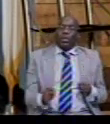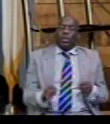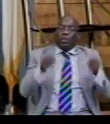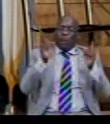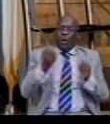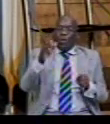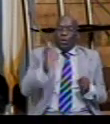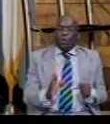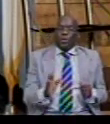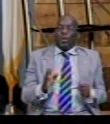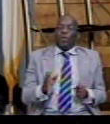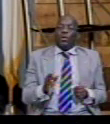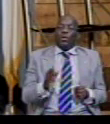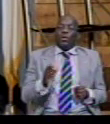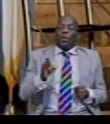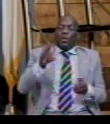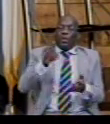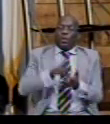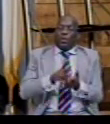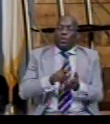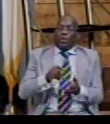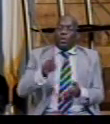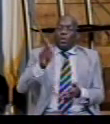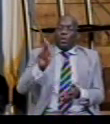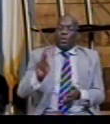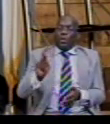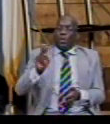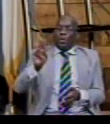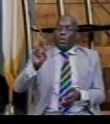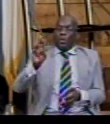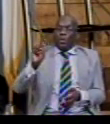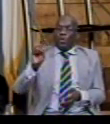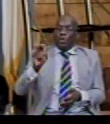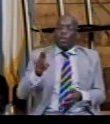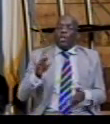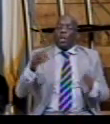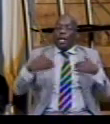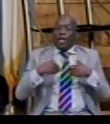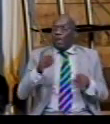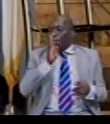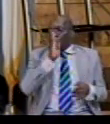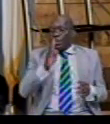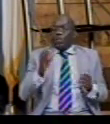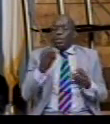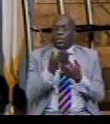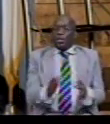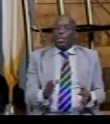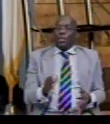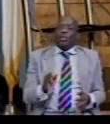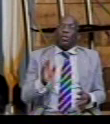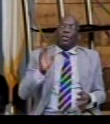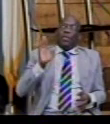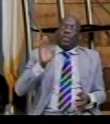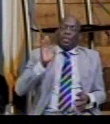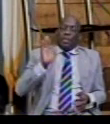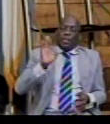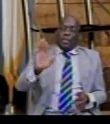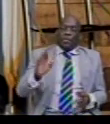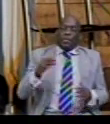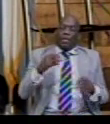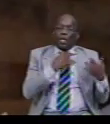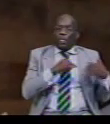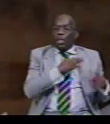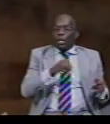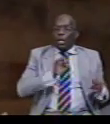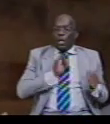been speaking and sharing his heart. I've been singing, sharing my heart. You all have been worshiping with all of your